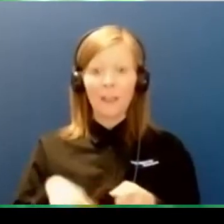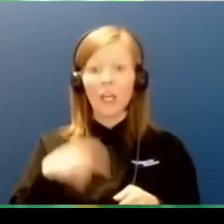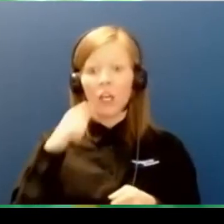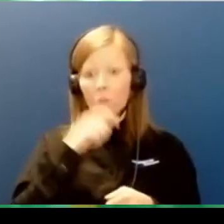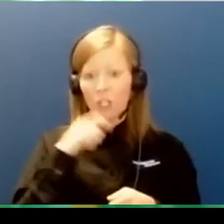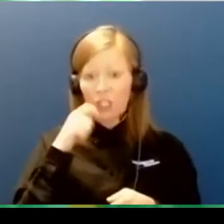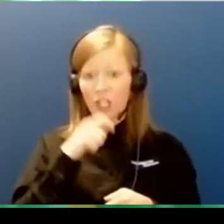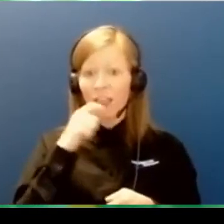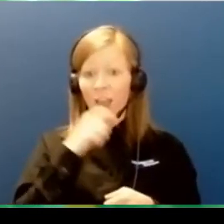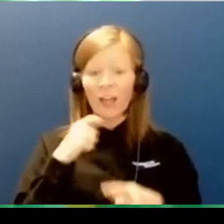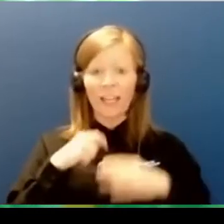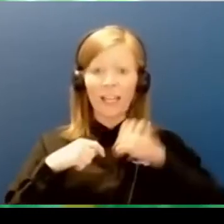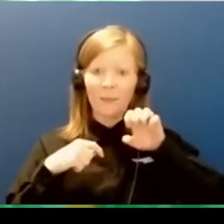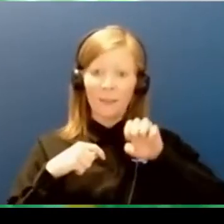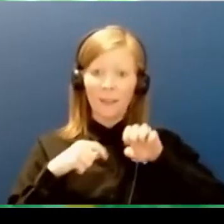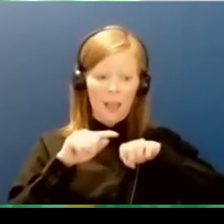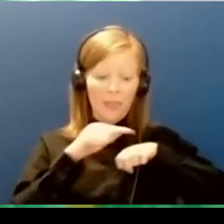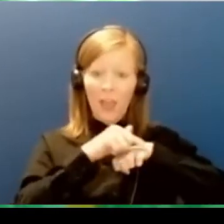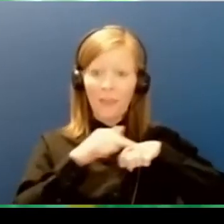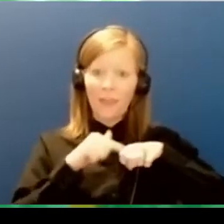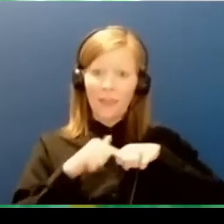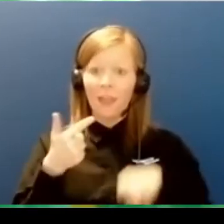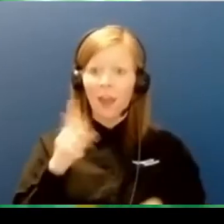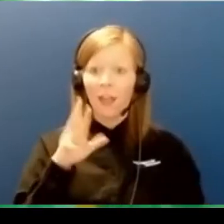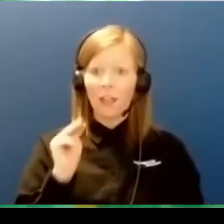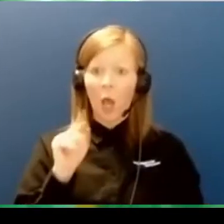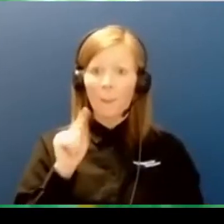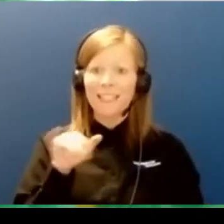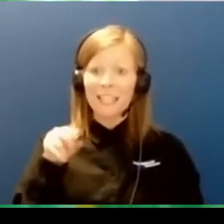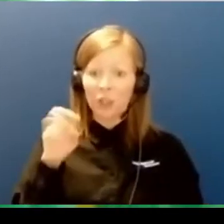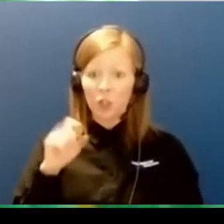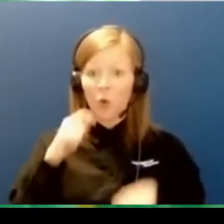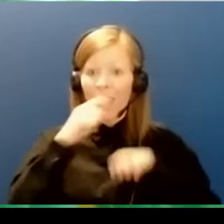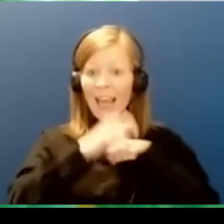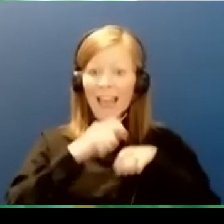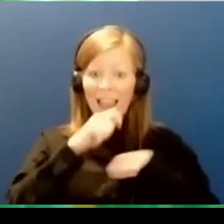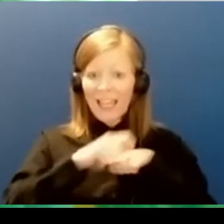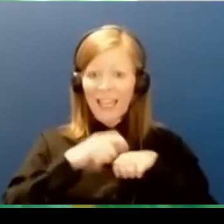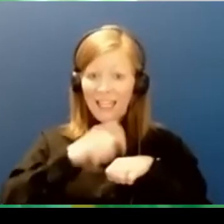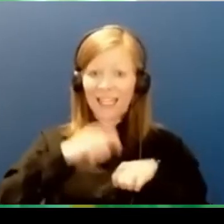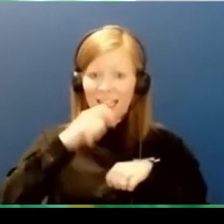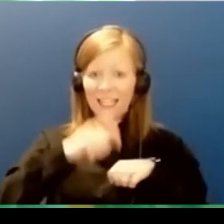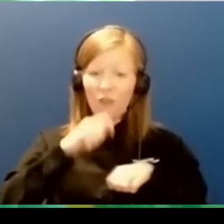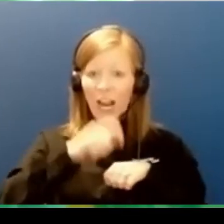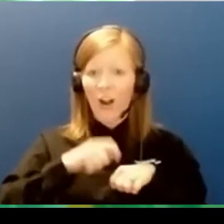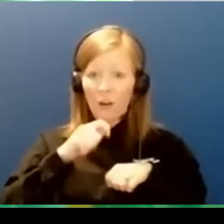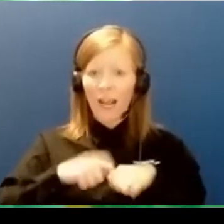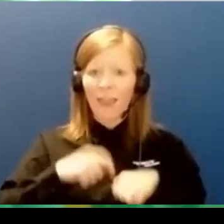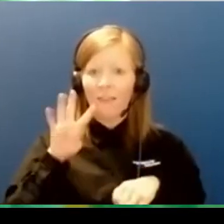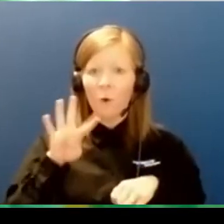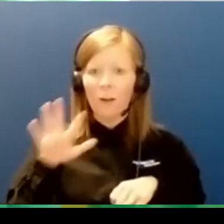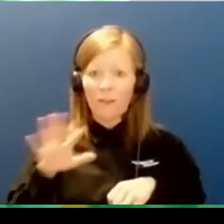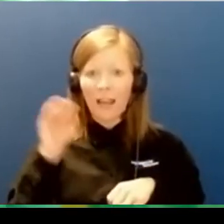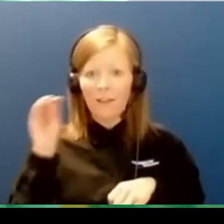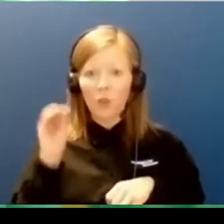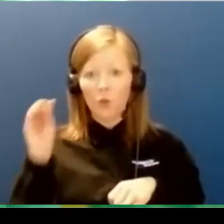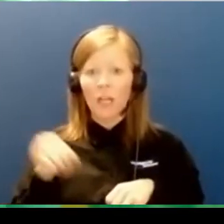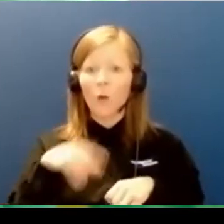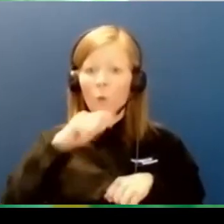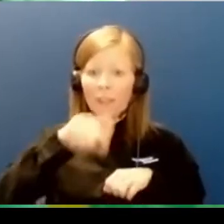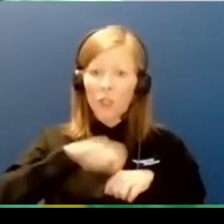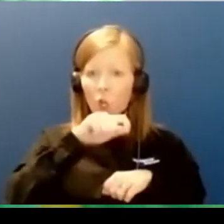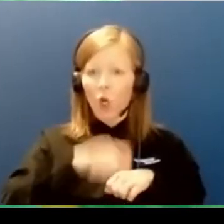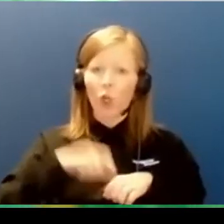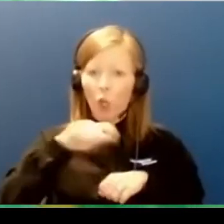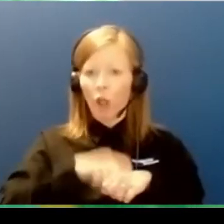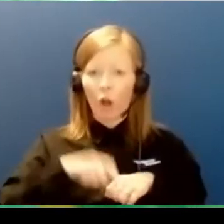tissue, and that goes for you adults as well, not just the kids, but angle it 45 degrees up on the brush with a little circular motion. When we brush our